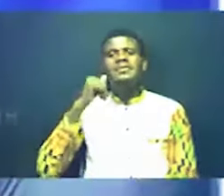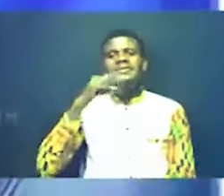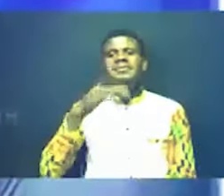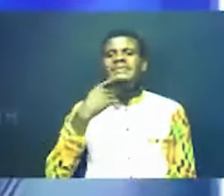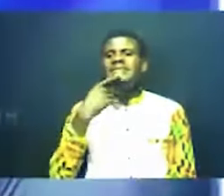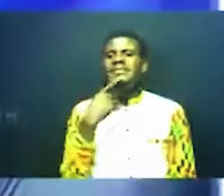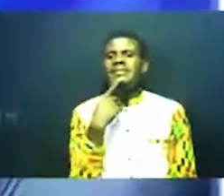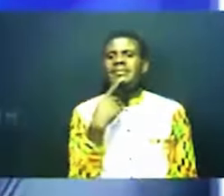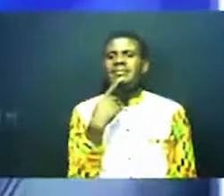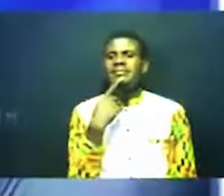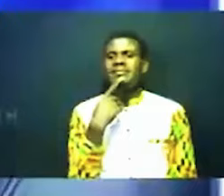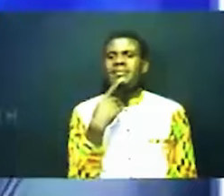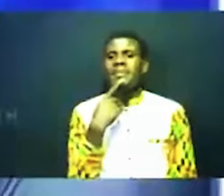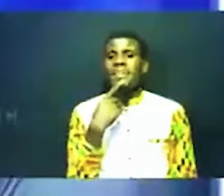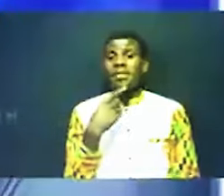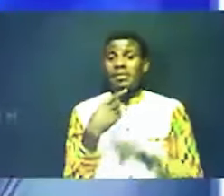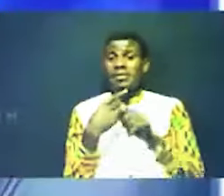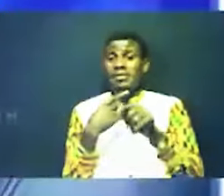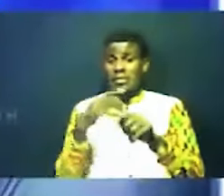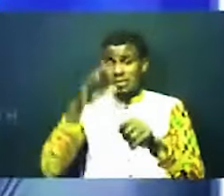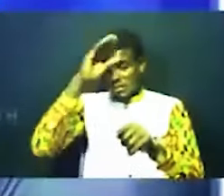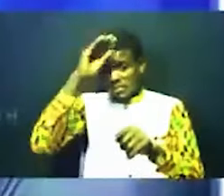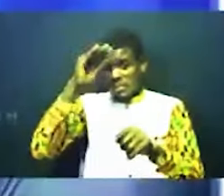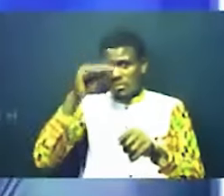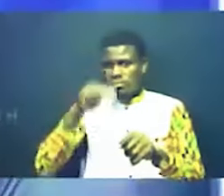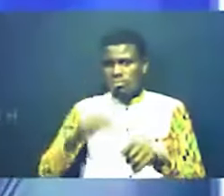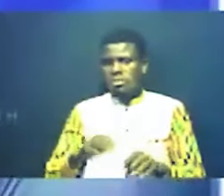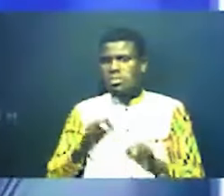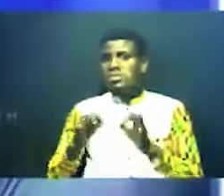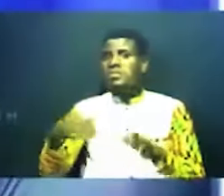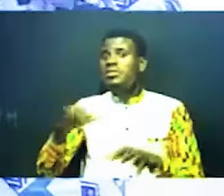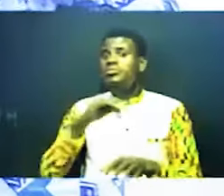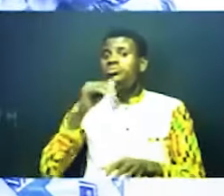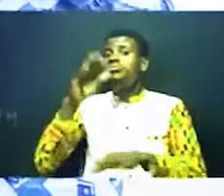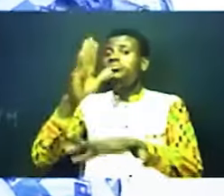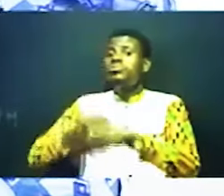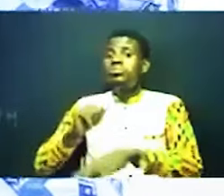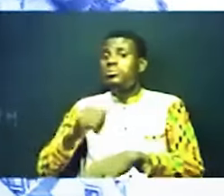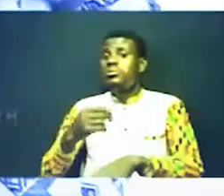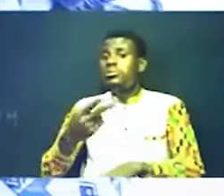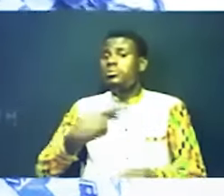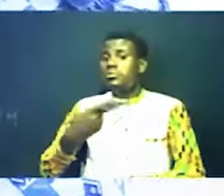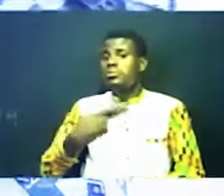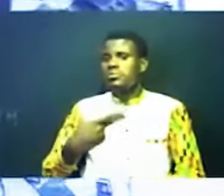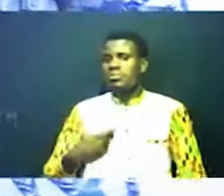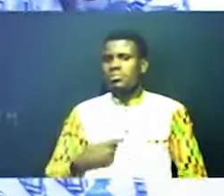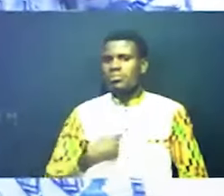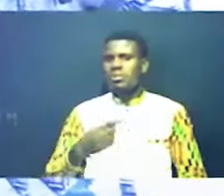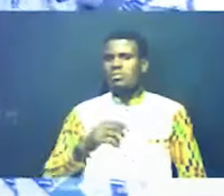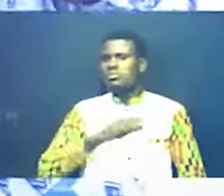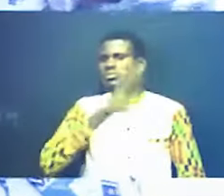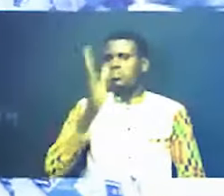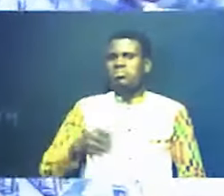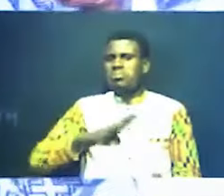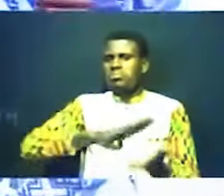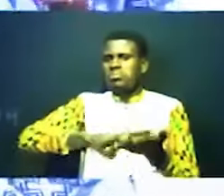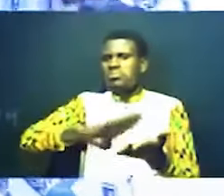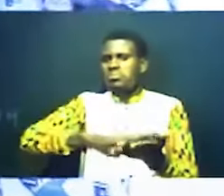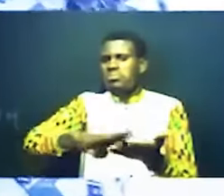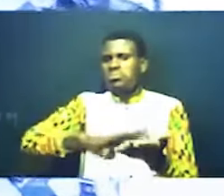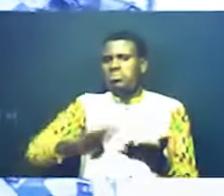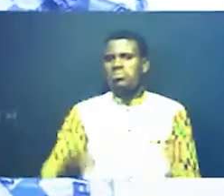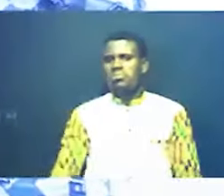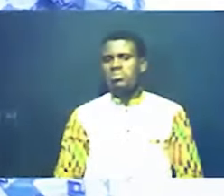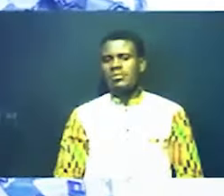man, unless we are called, nobody will call you." Mama ba akunse se papa we adi